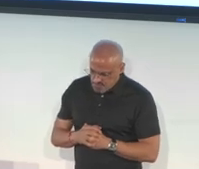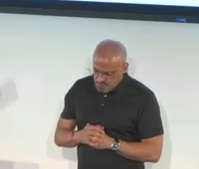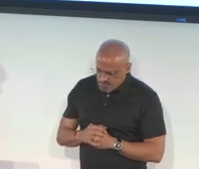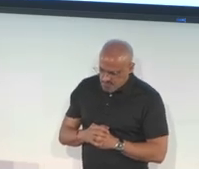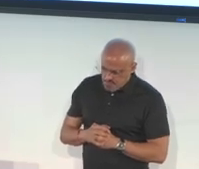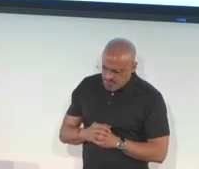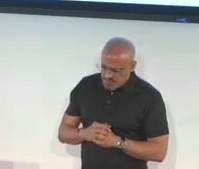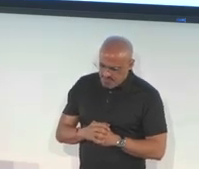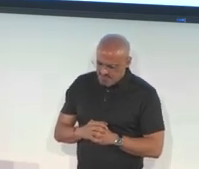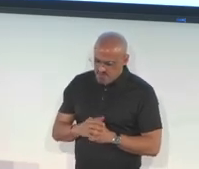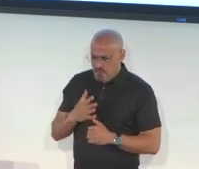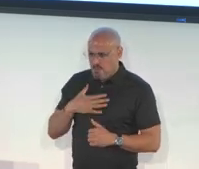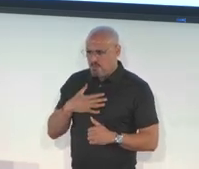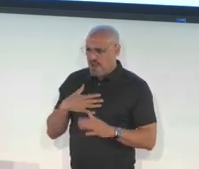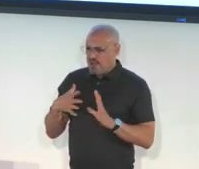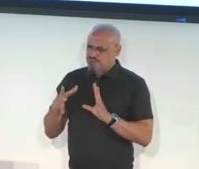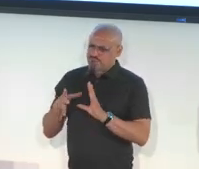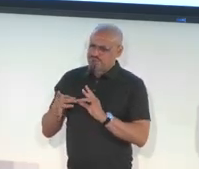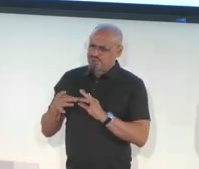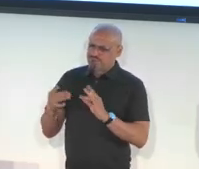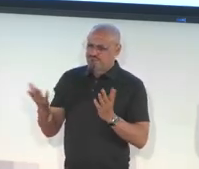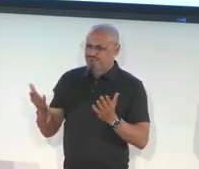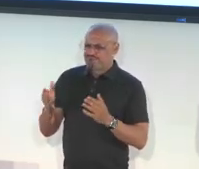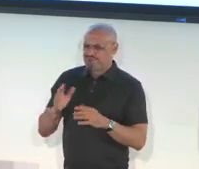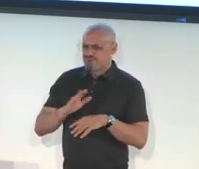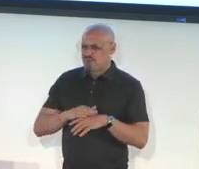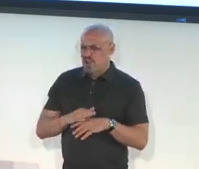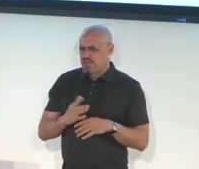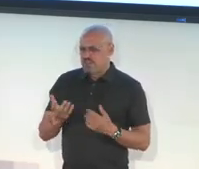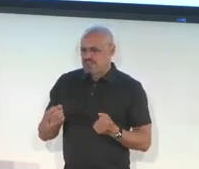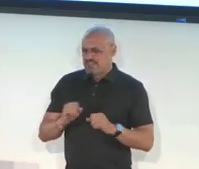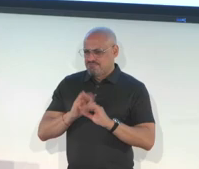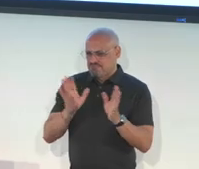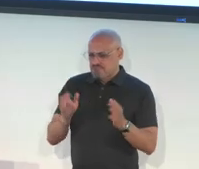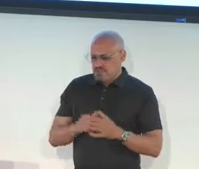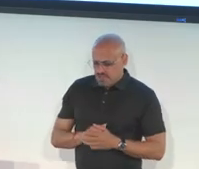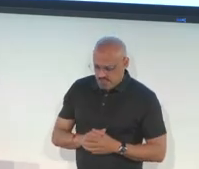So this is my little rhyming bit that took me a little bit of time to come up with, but